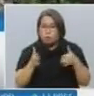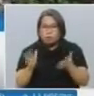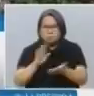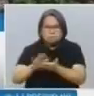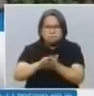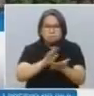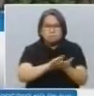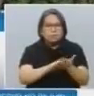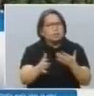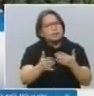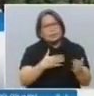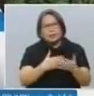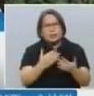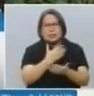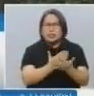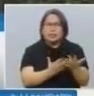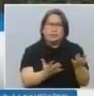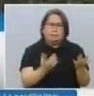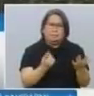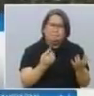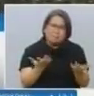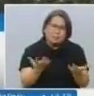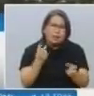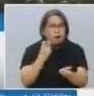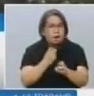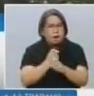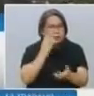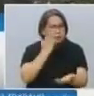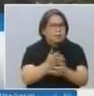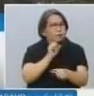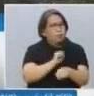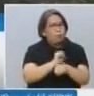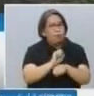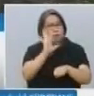whose livelihood were momentarily affected.